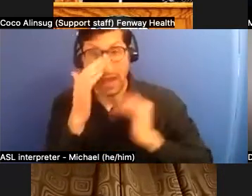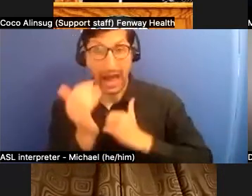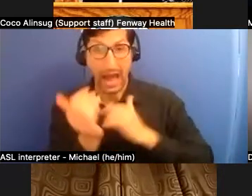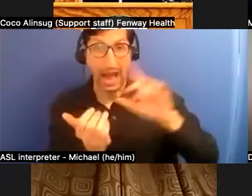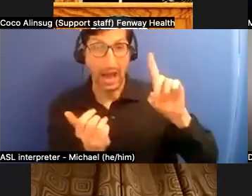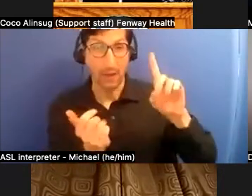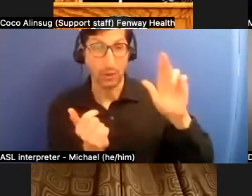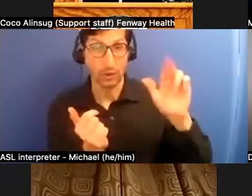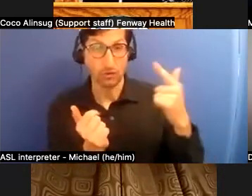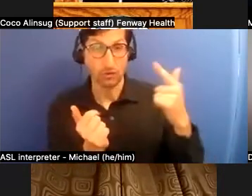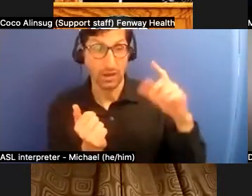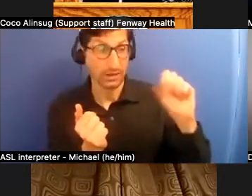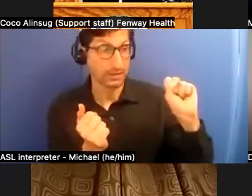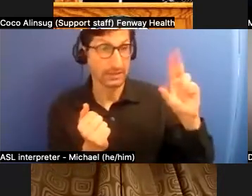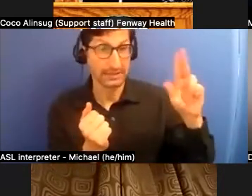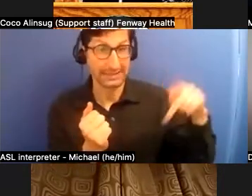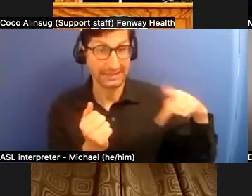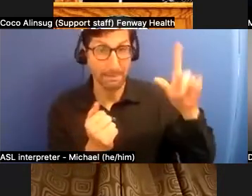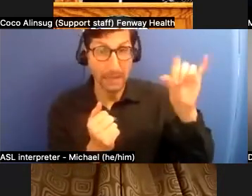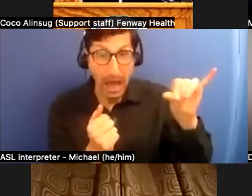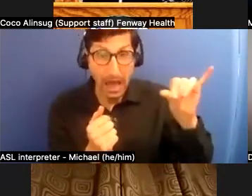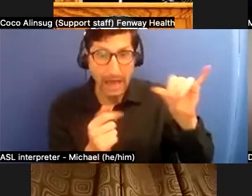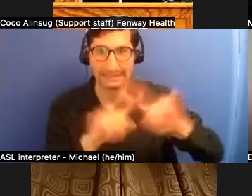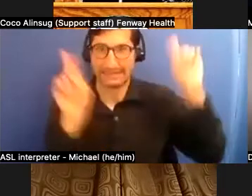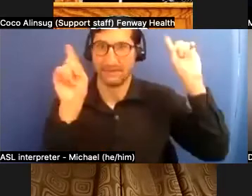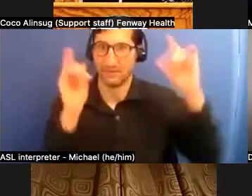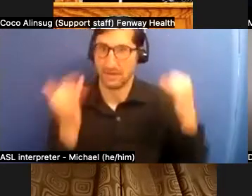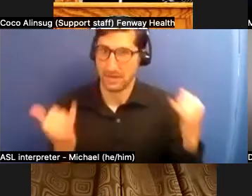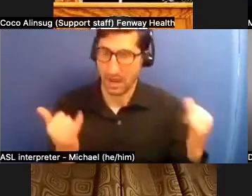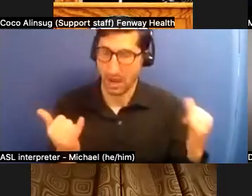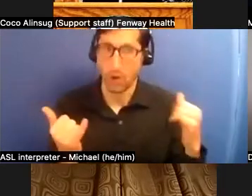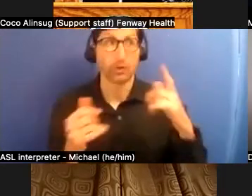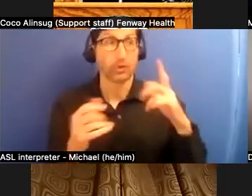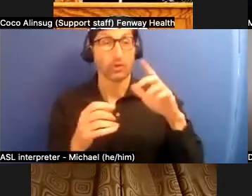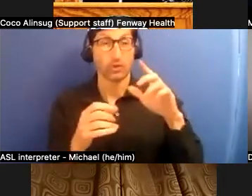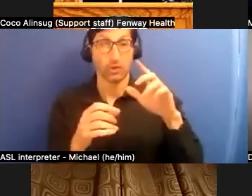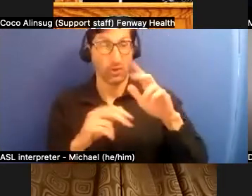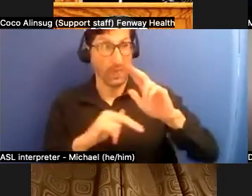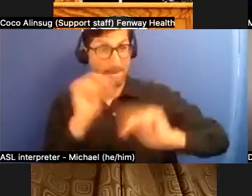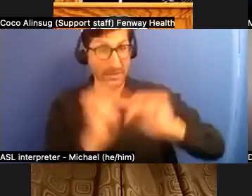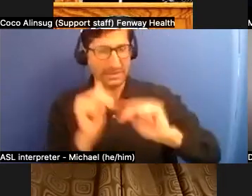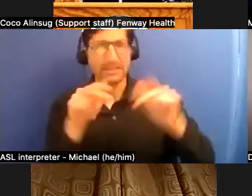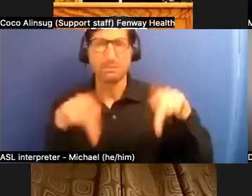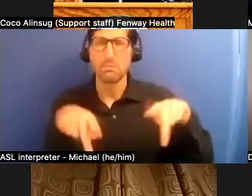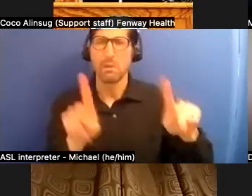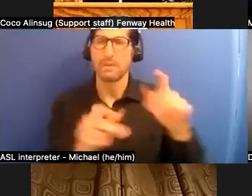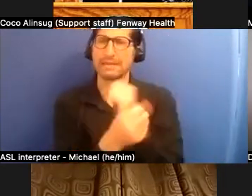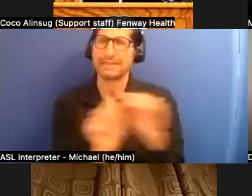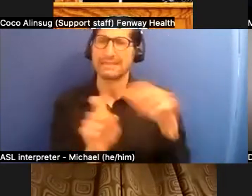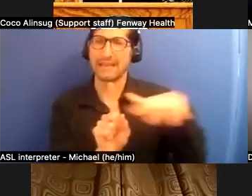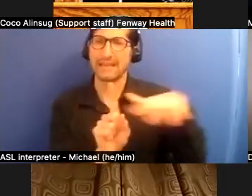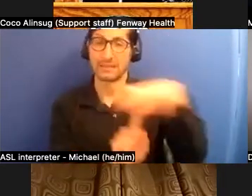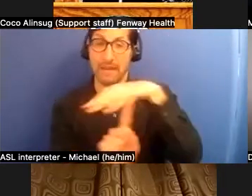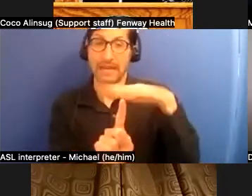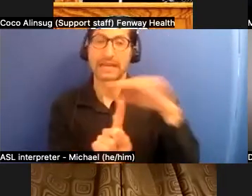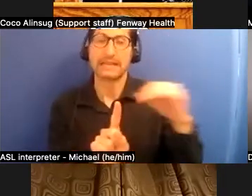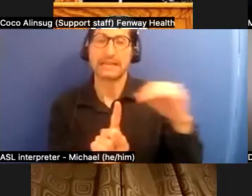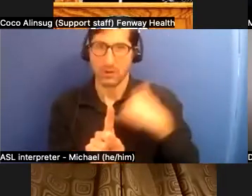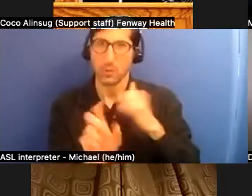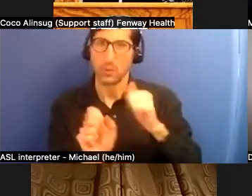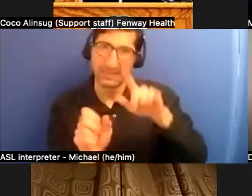a way for people to use in a supervised and a safe space, and to have drug checking services and testing